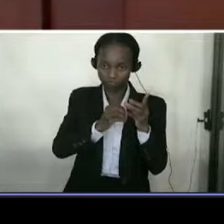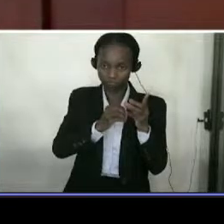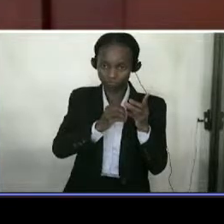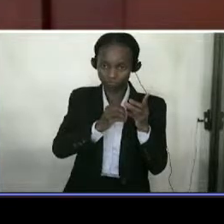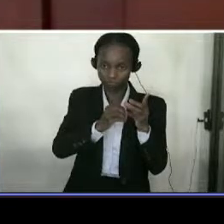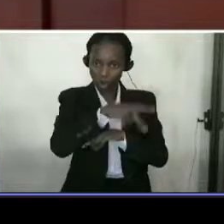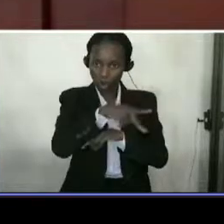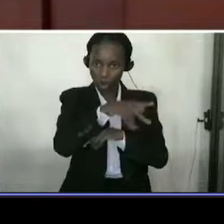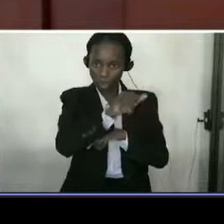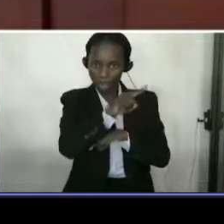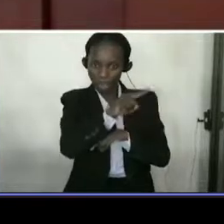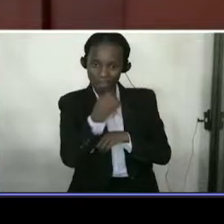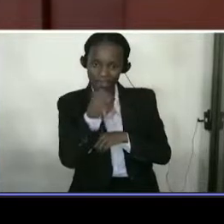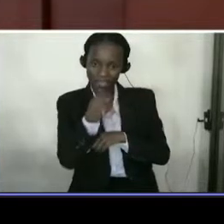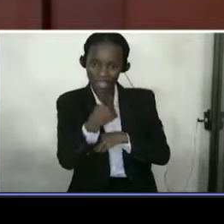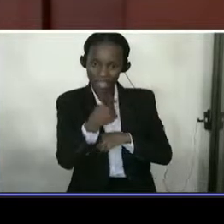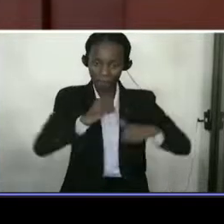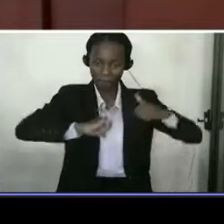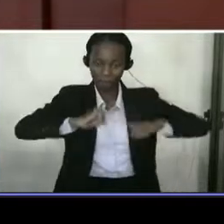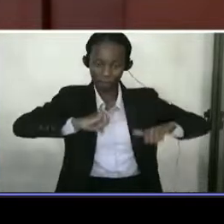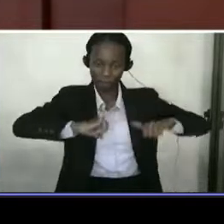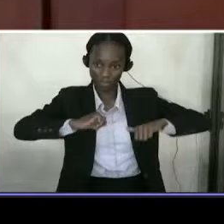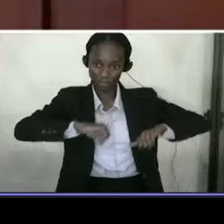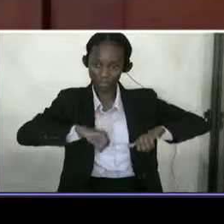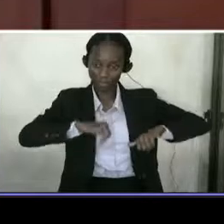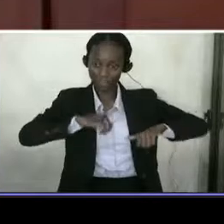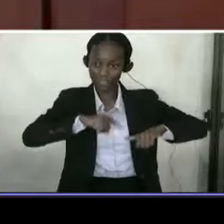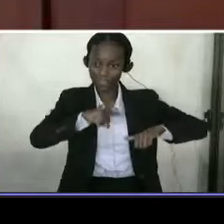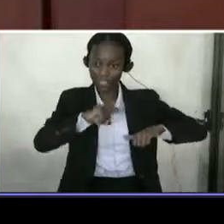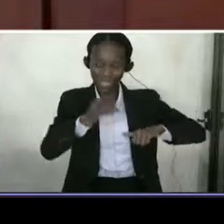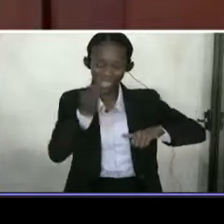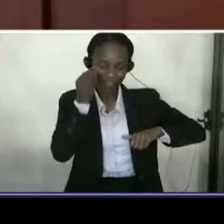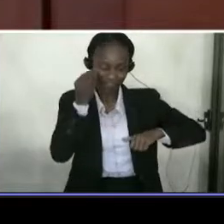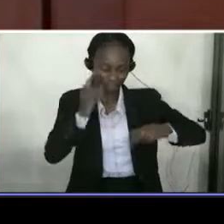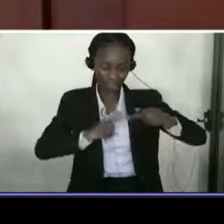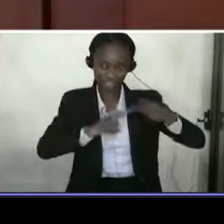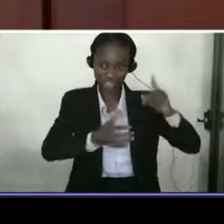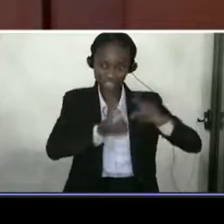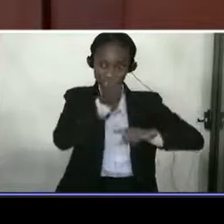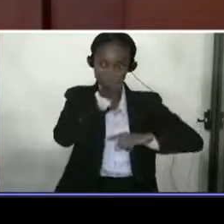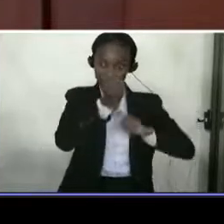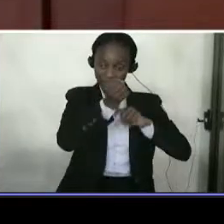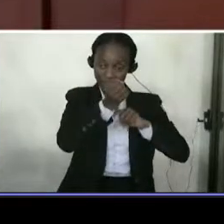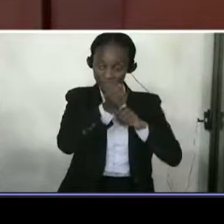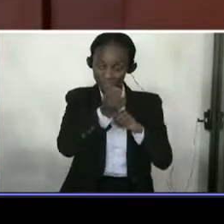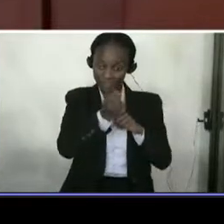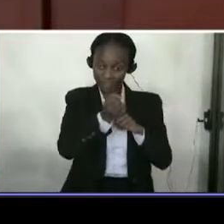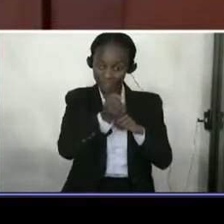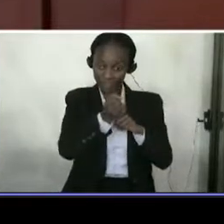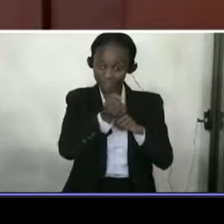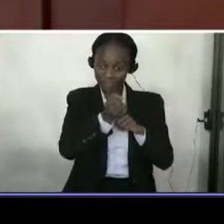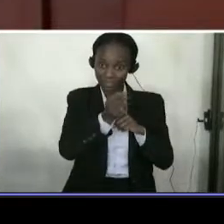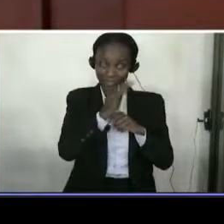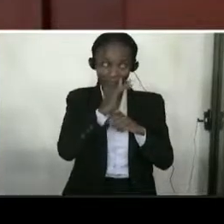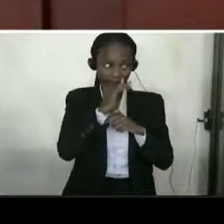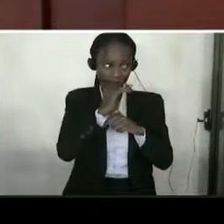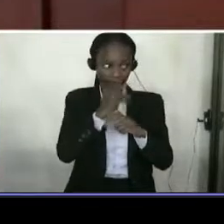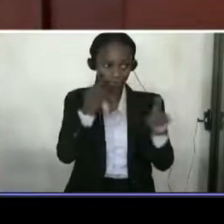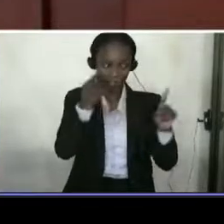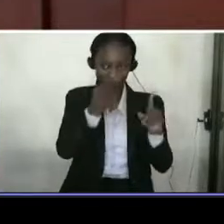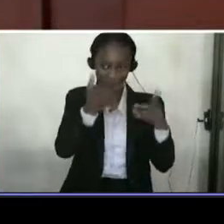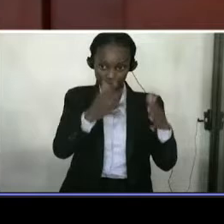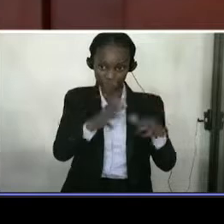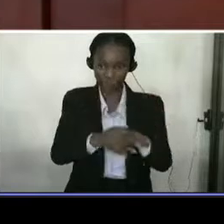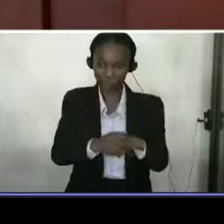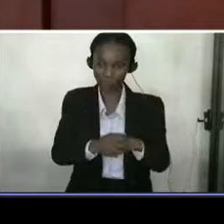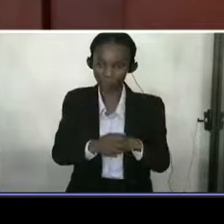the credibility of performance, information, and achievement of targets against the predetermined objectives.